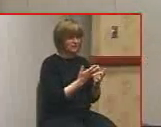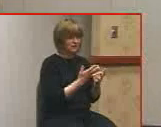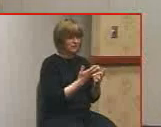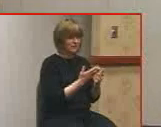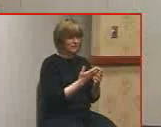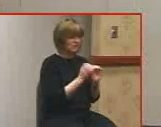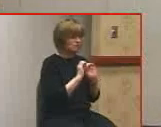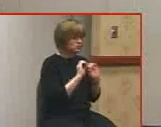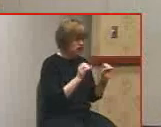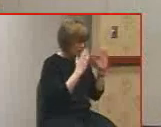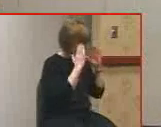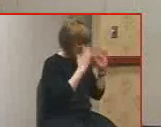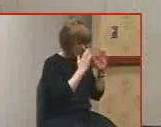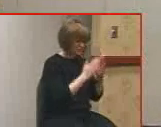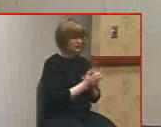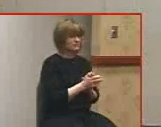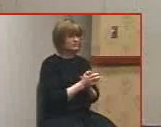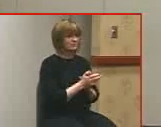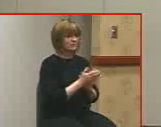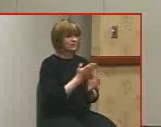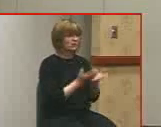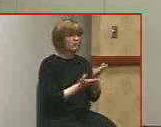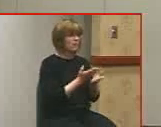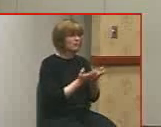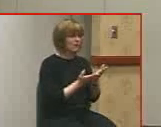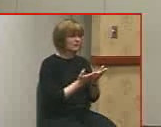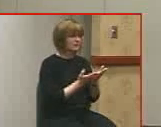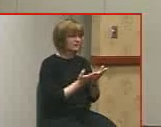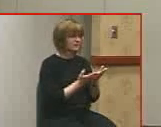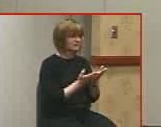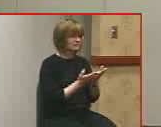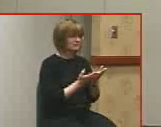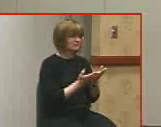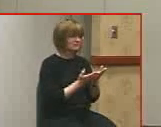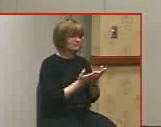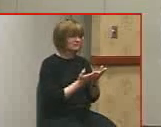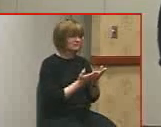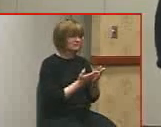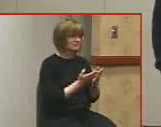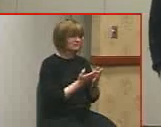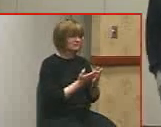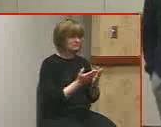does that, because you're probably going to get, she's got some